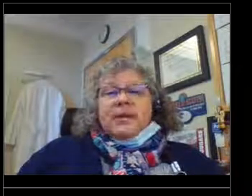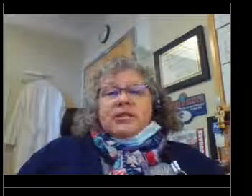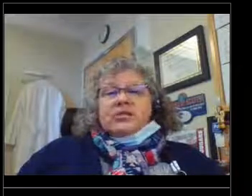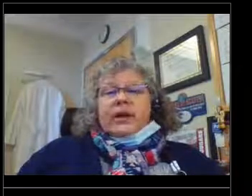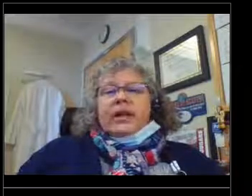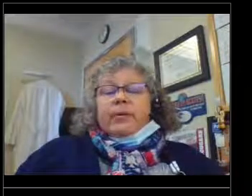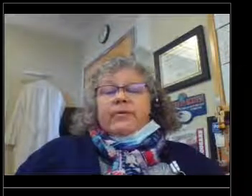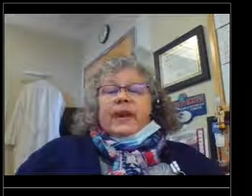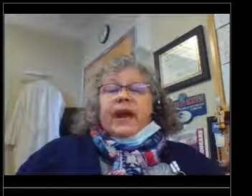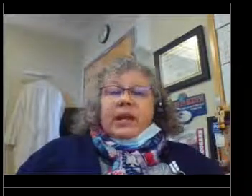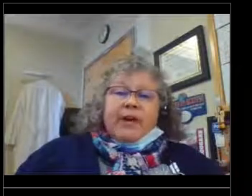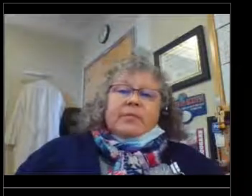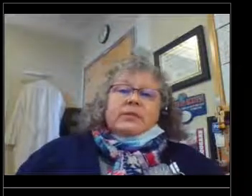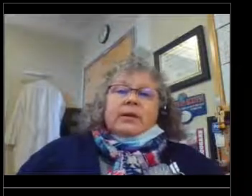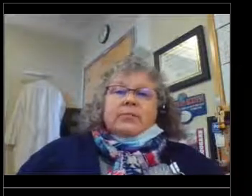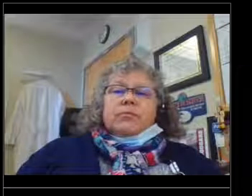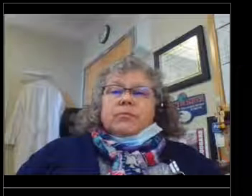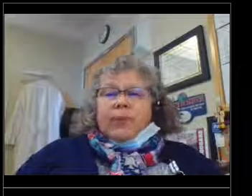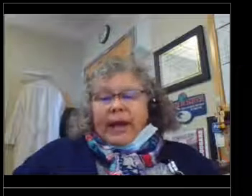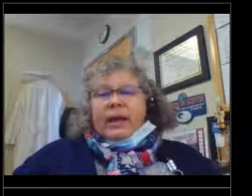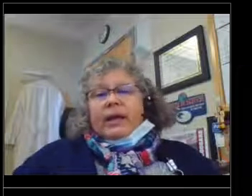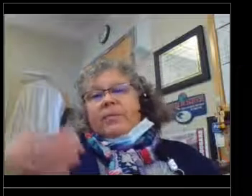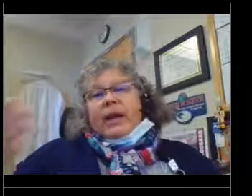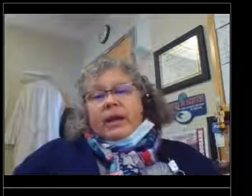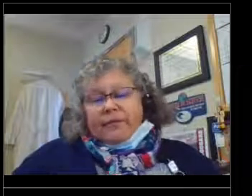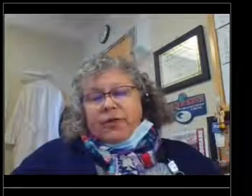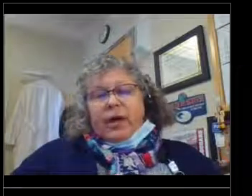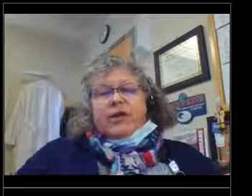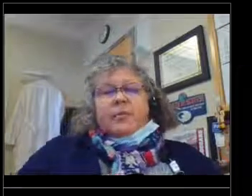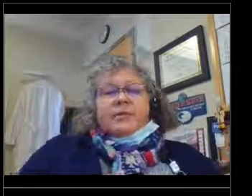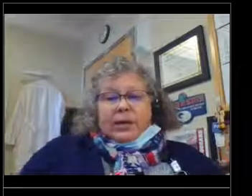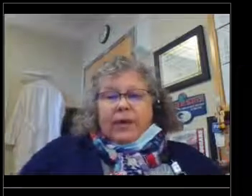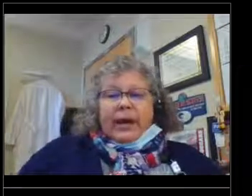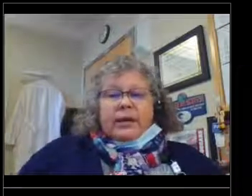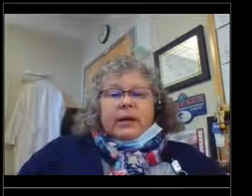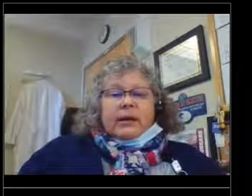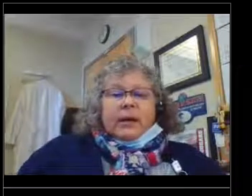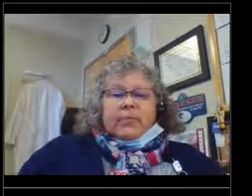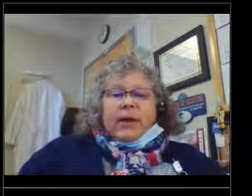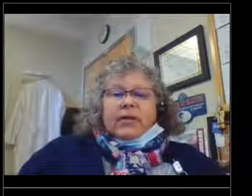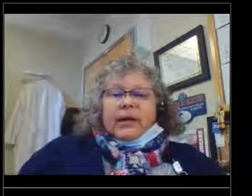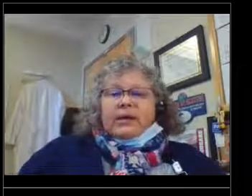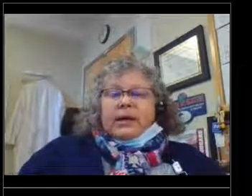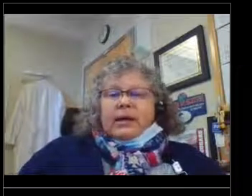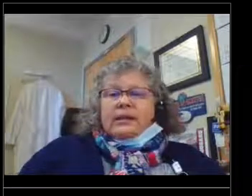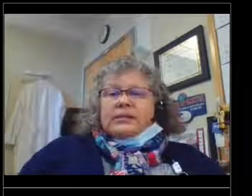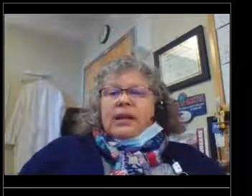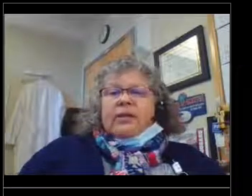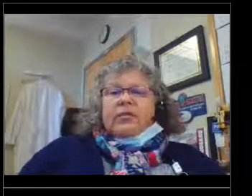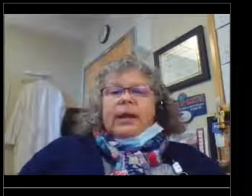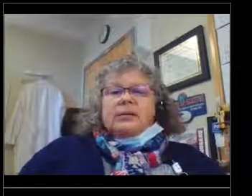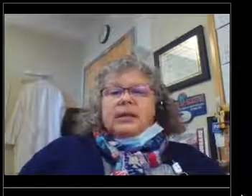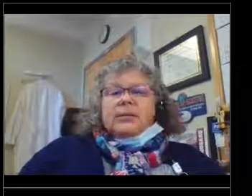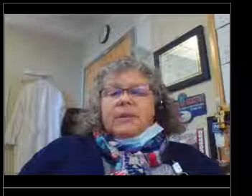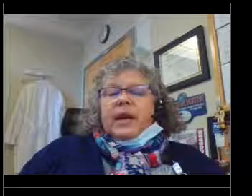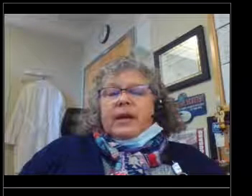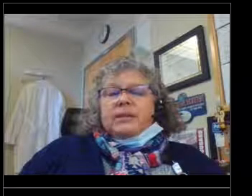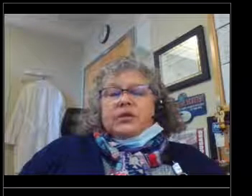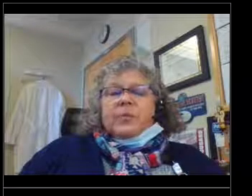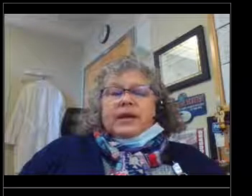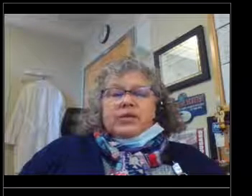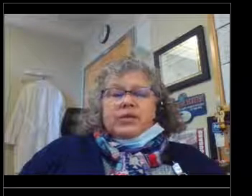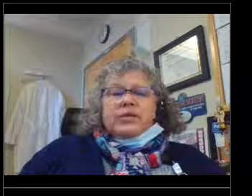so in as much as trying to get rid of the 85% rate and get paid at the full 100% rate, rather at a discounted rate as